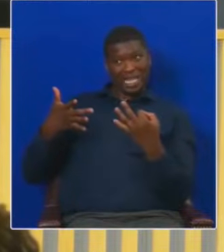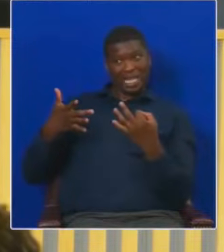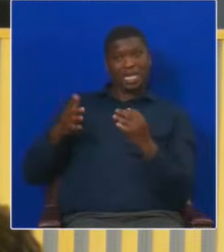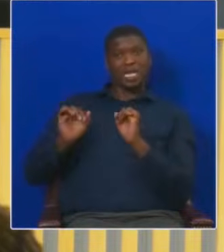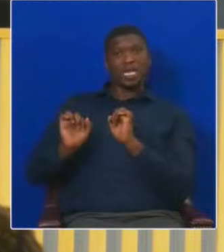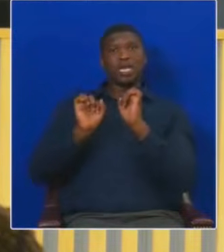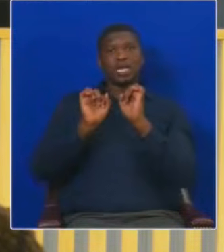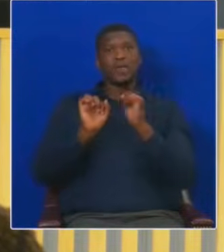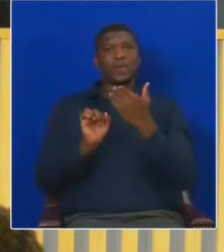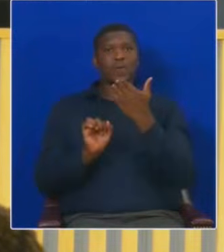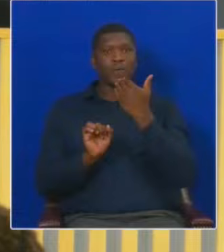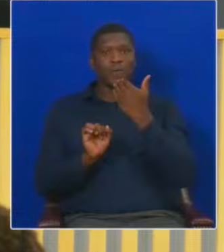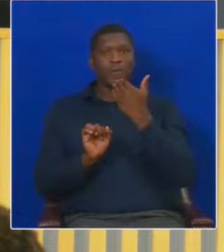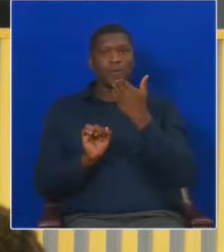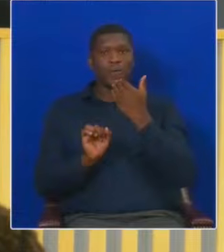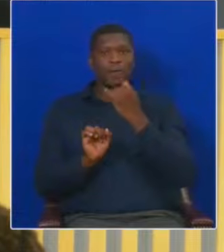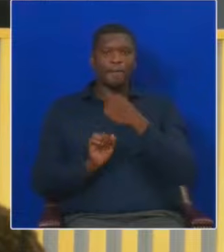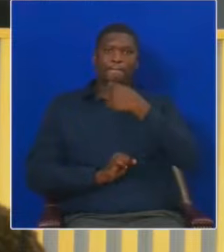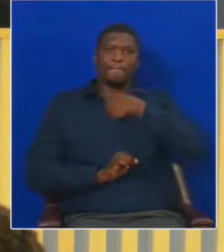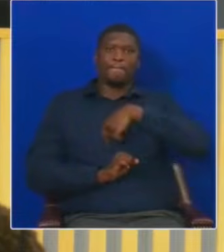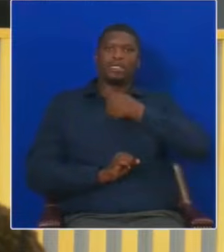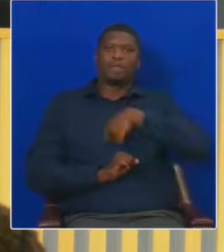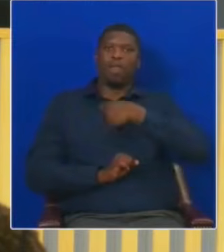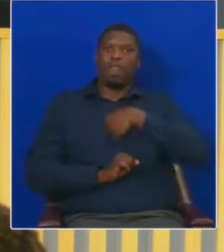Madlangla's personal firearm.